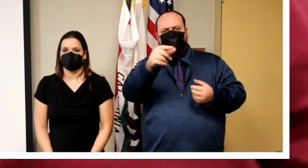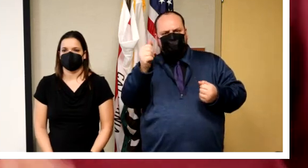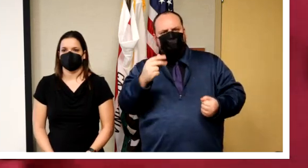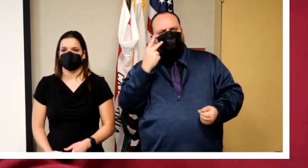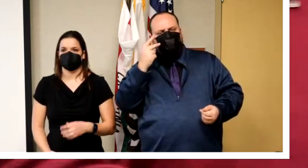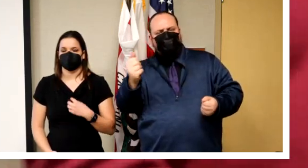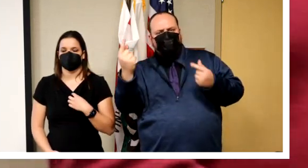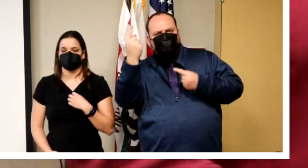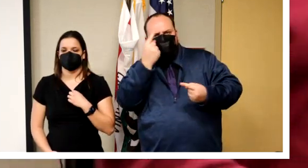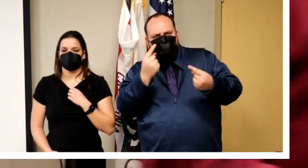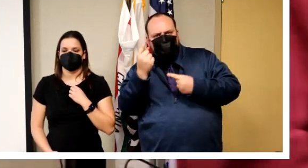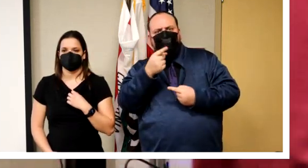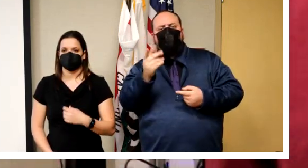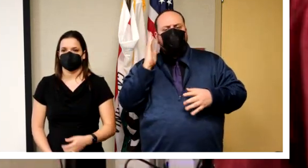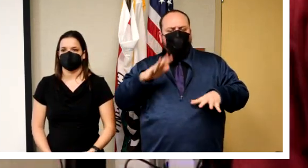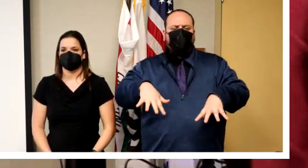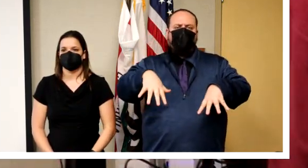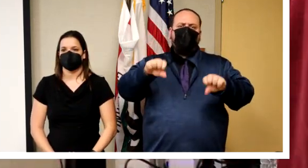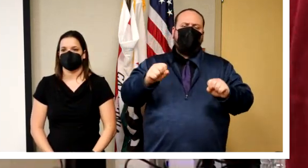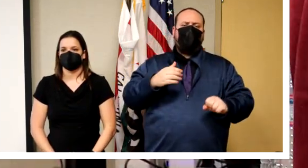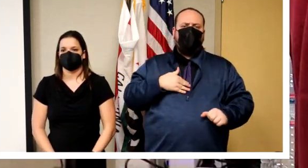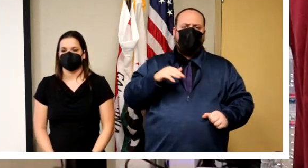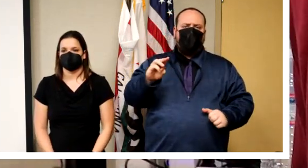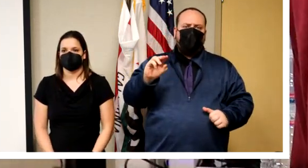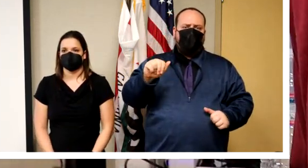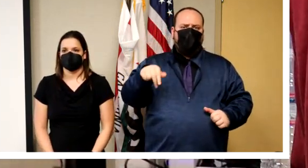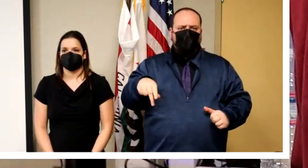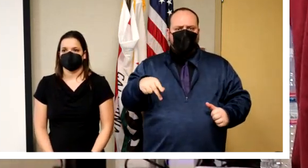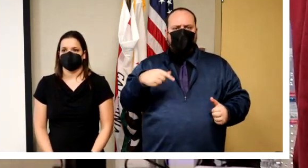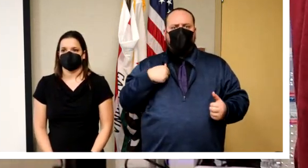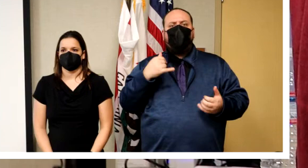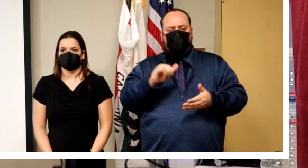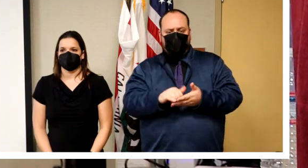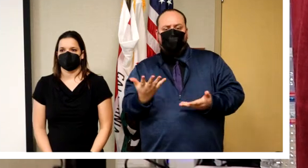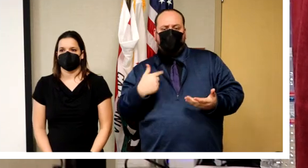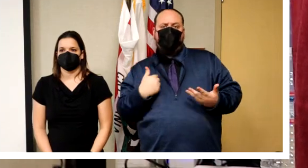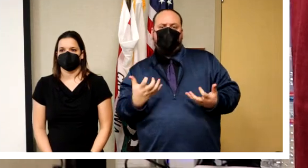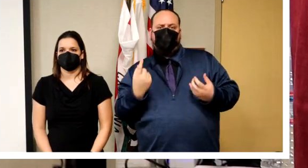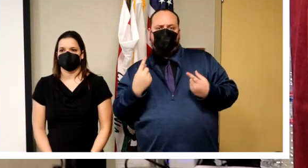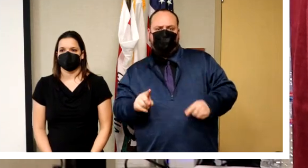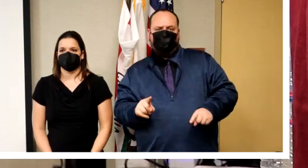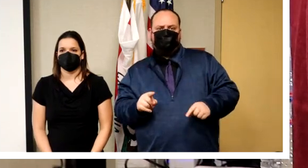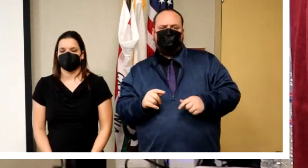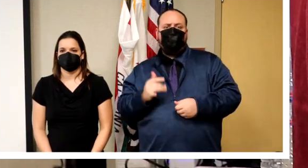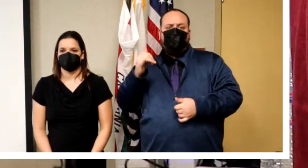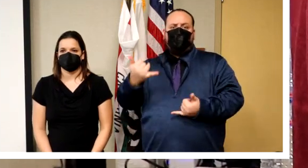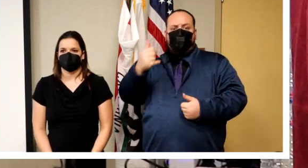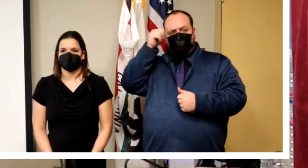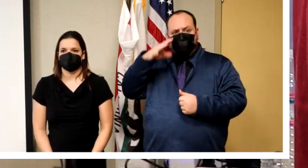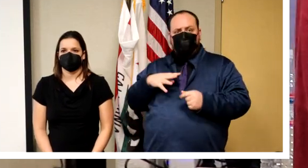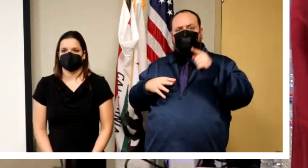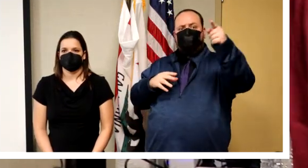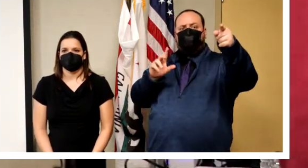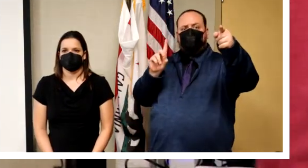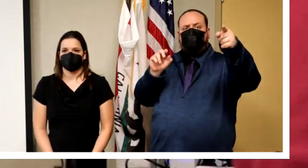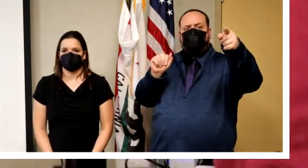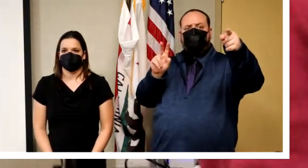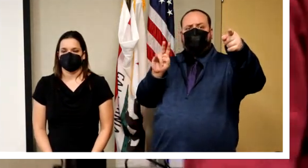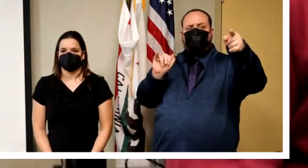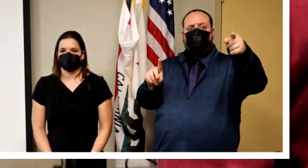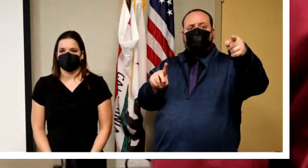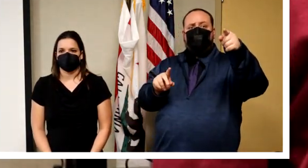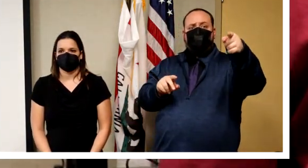adoption, right? That's what ultimately what we want to happen. Well, speaking for myself, I would expect